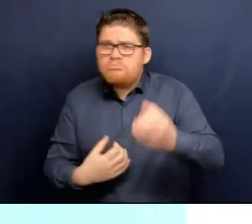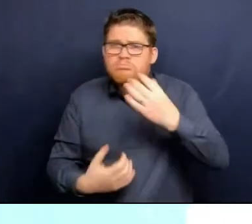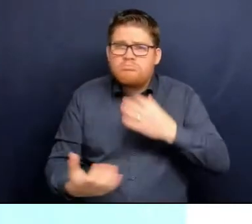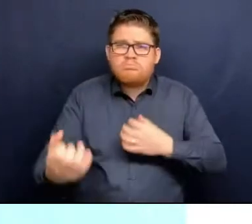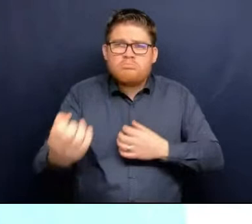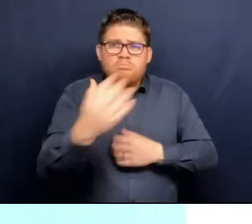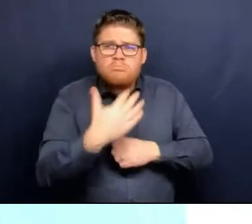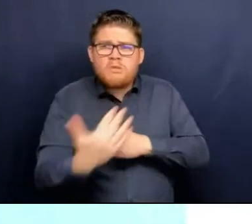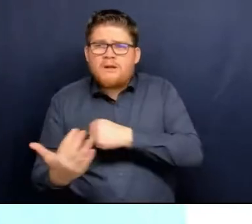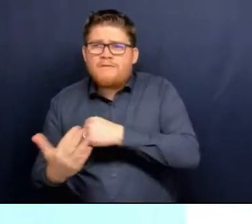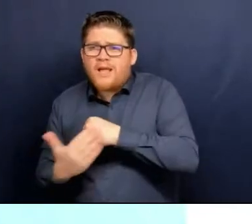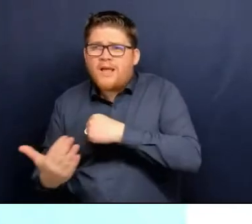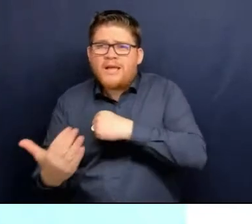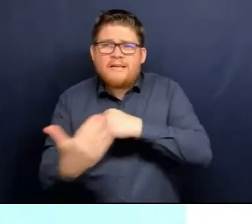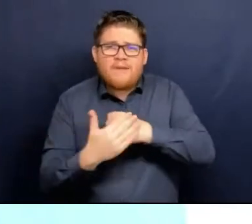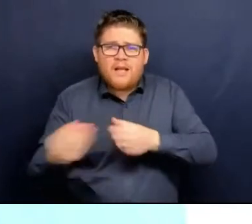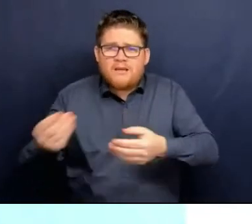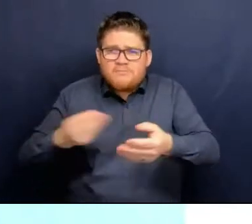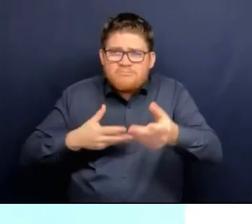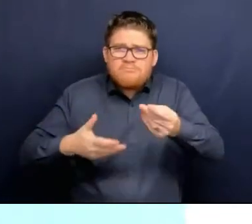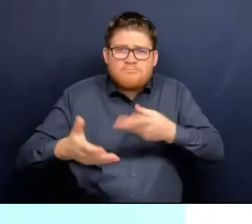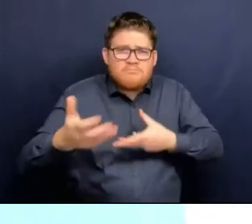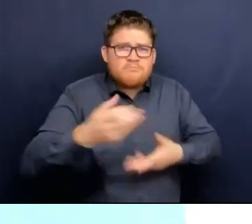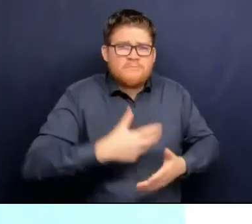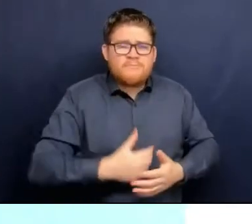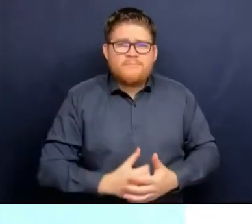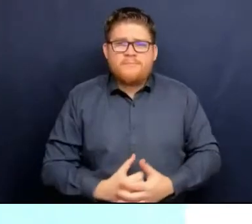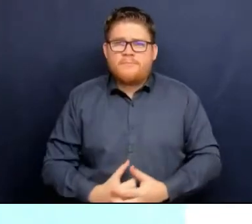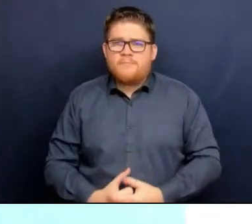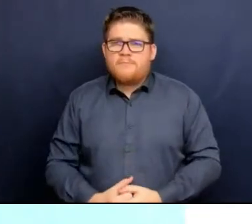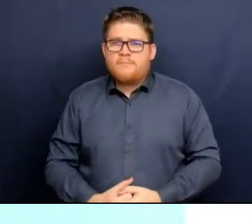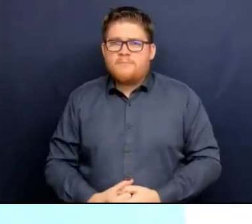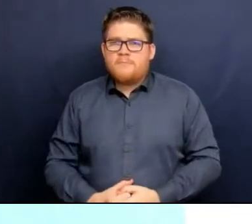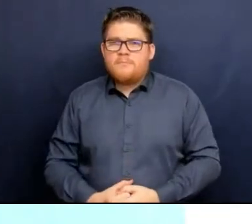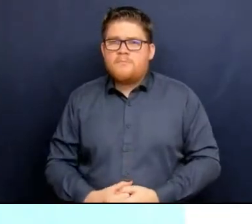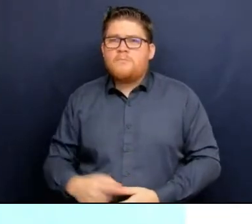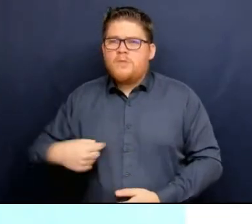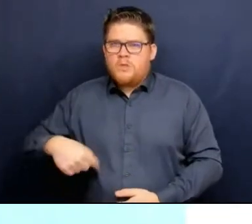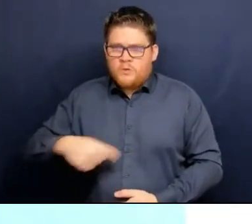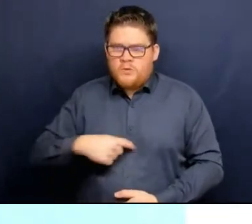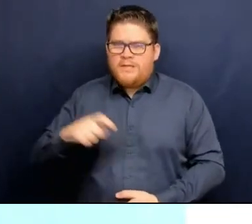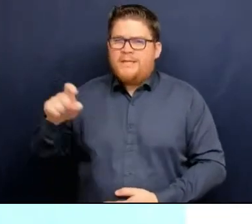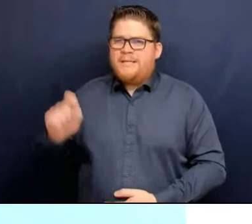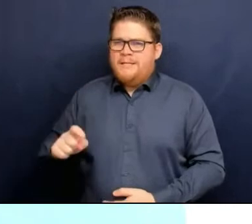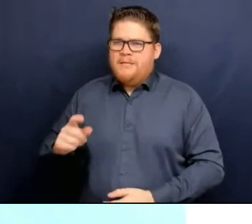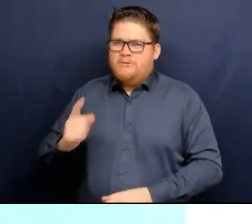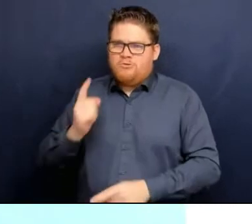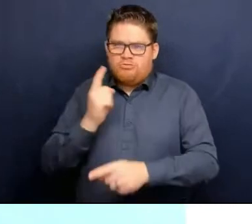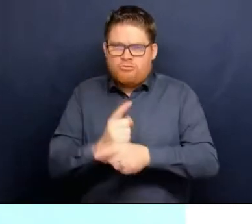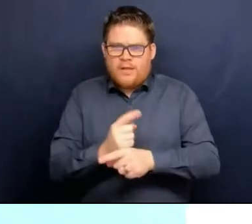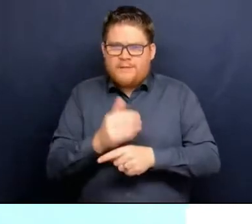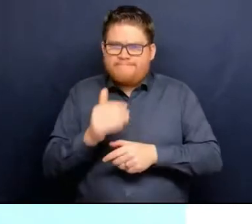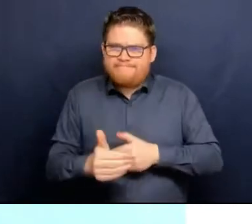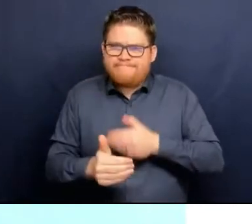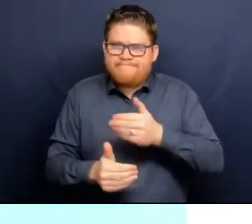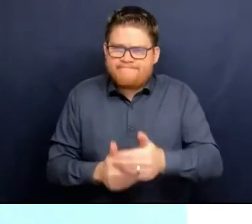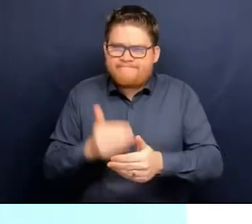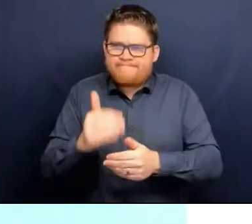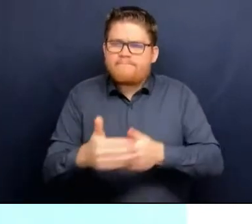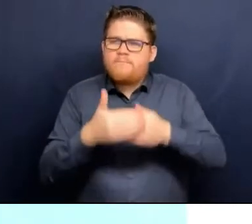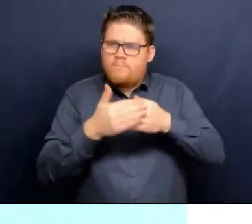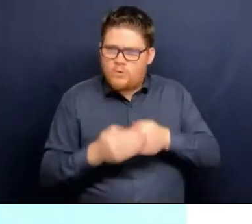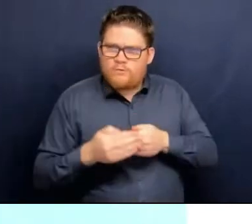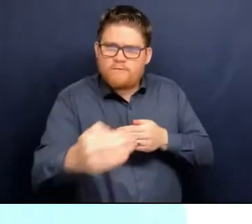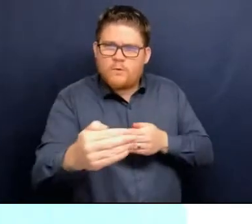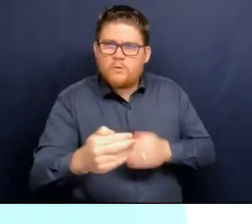held accountable every year in a real way to see if we've done what we promised to do together. So